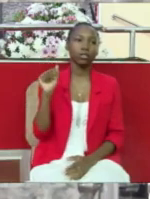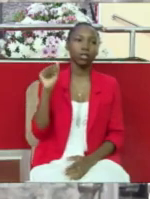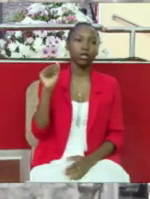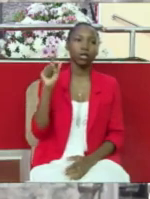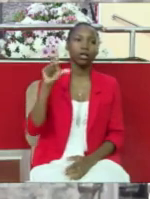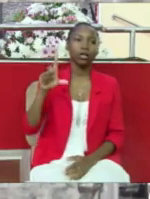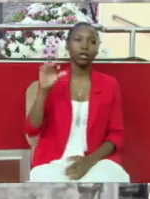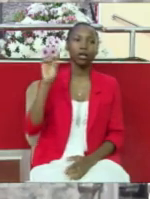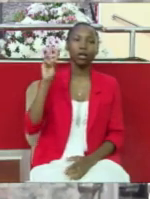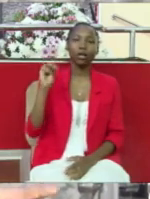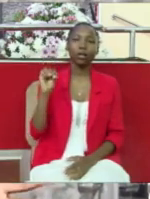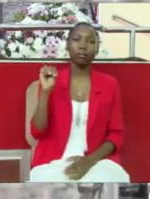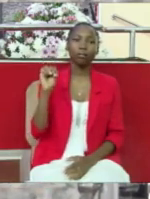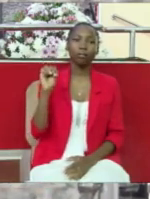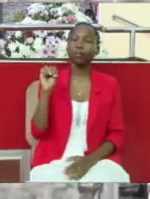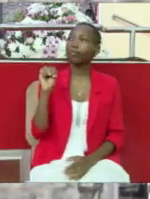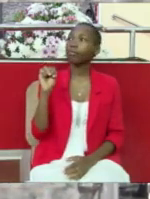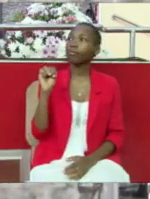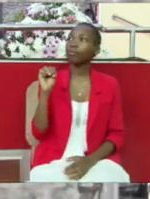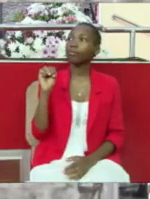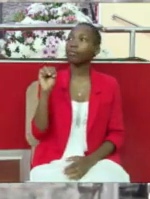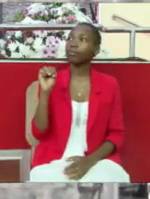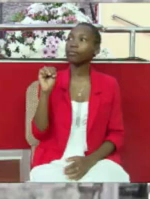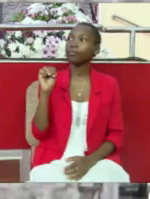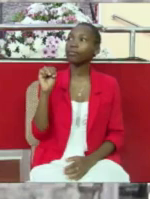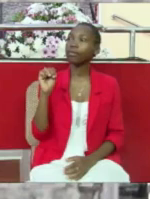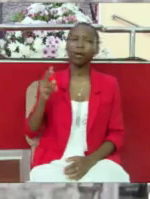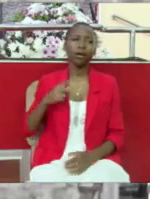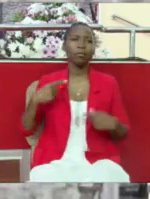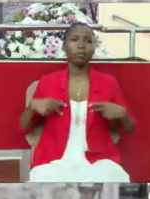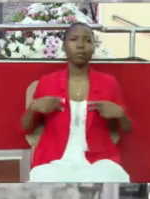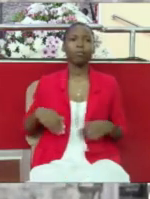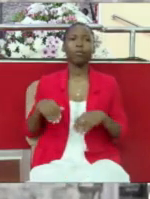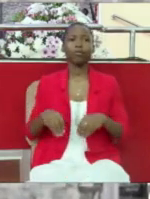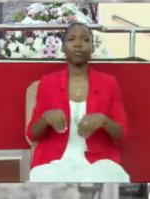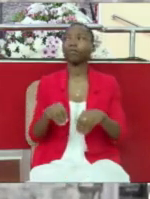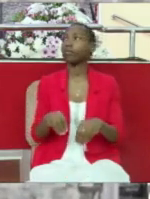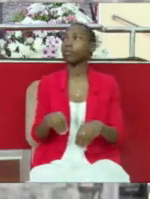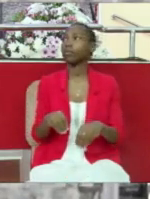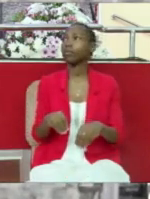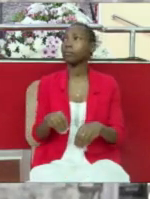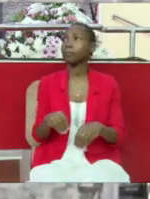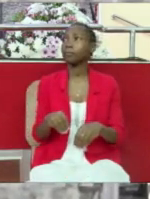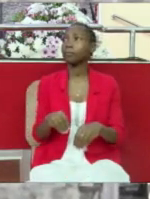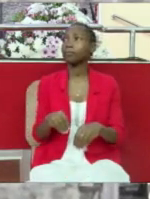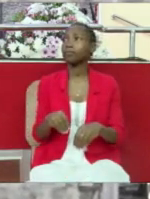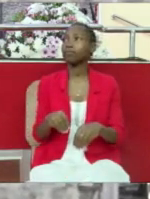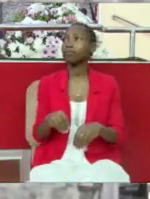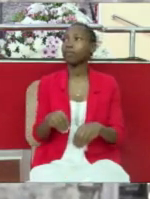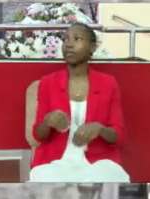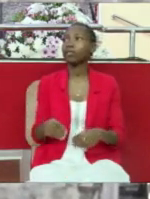ambao walimfuata, joyful comes to them. Furaha ikaja kwao. He is giving them life. Akawapa uzima. He is giving